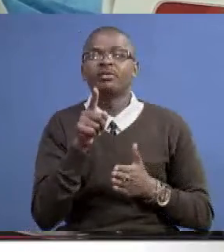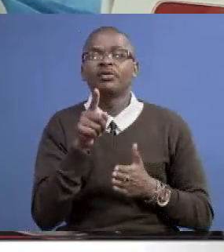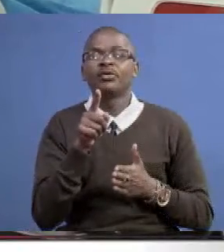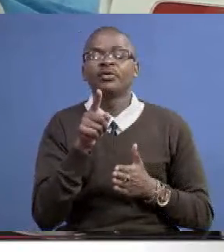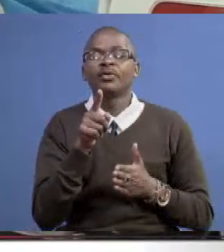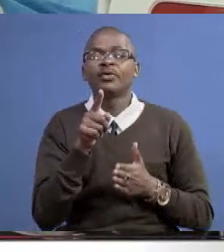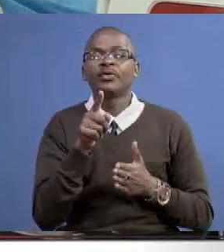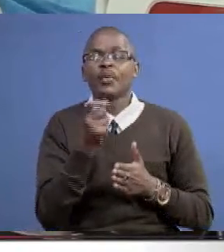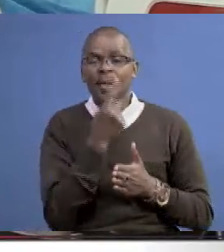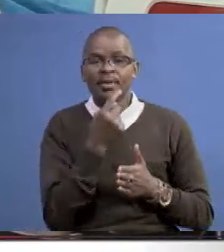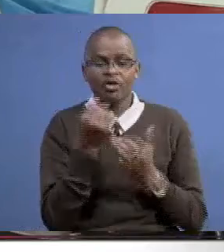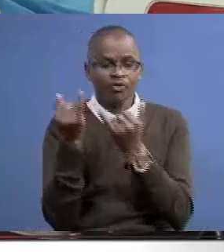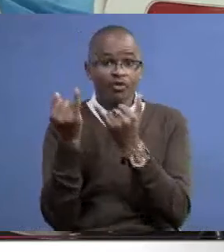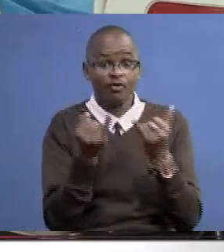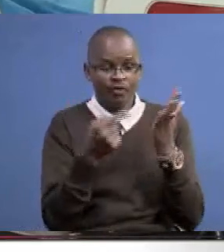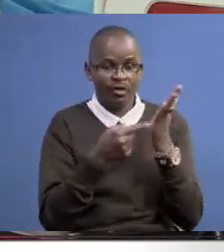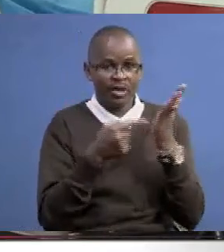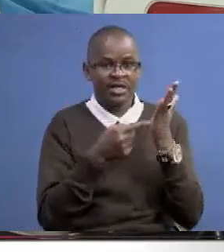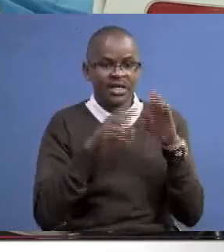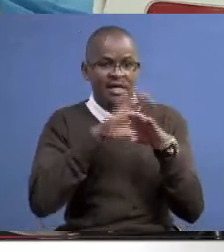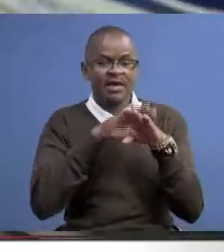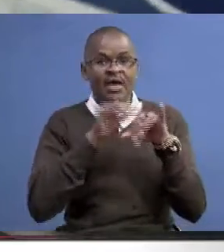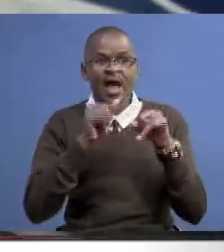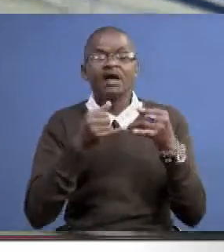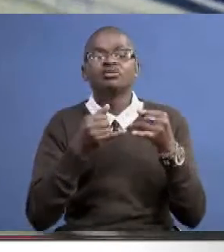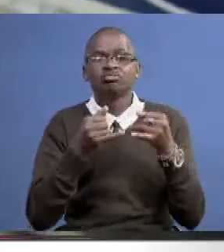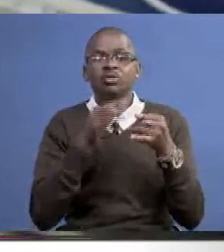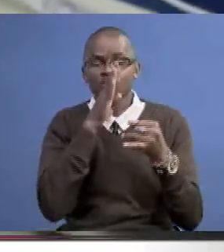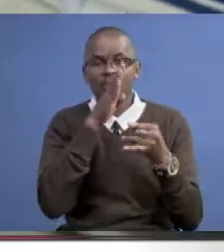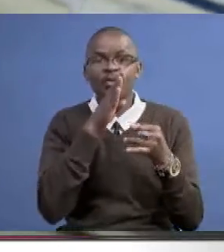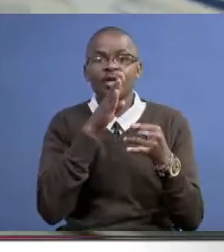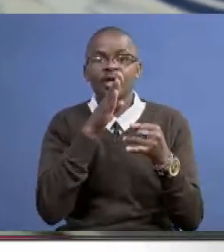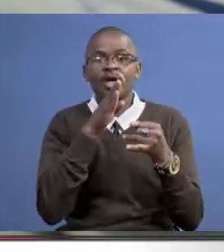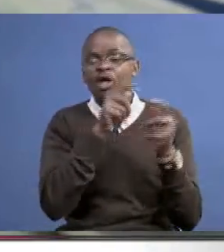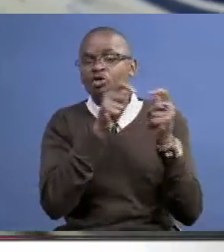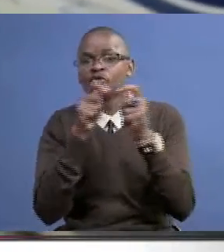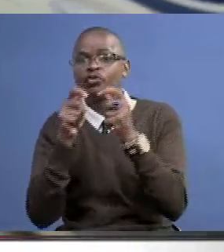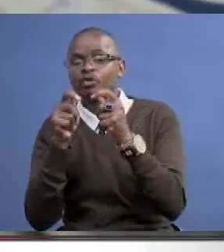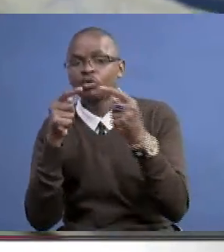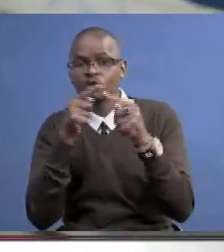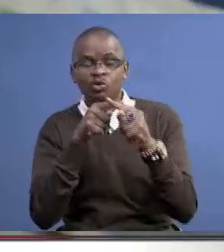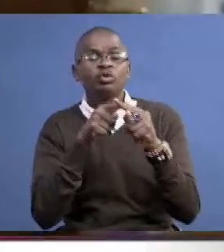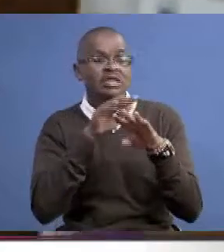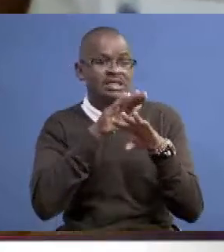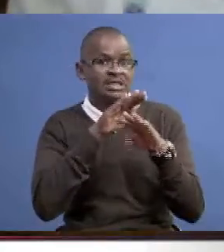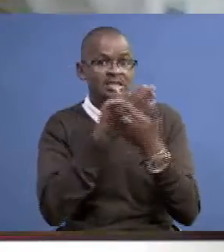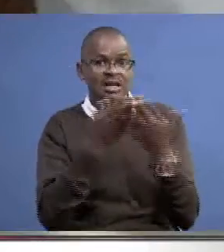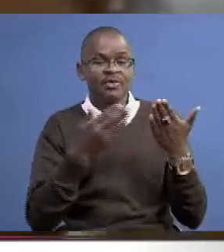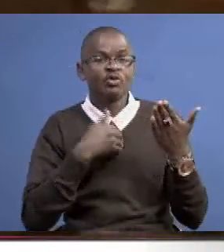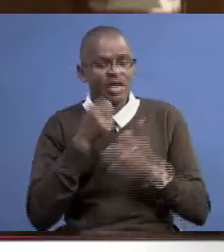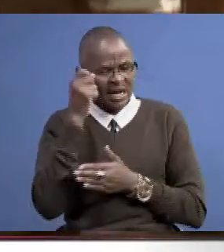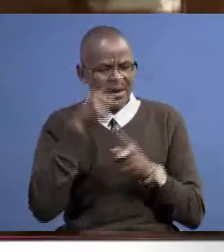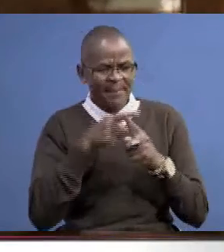The future of medicine with the introduction of technology is getting a new surge, which seems to be a shift from the chaotic start to something more